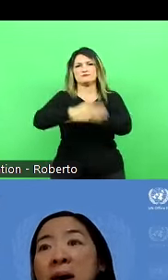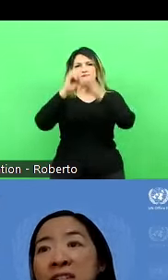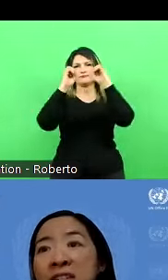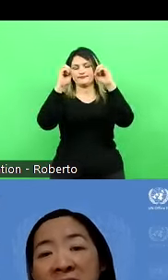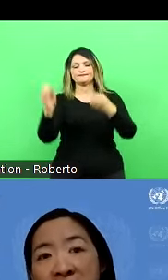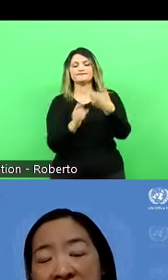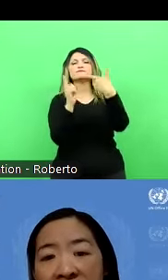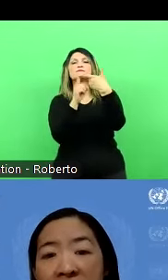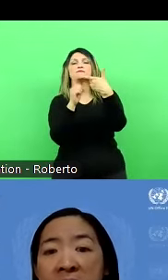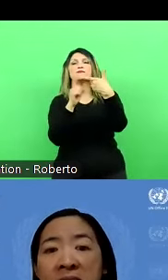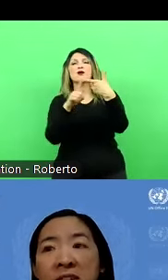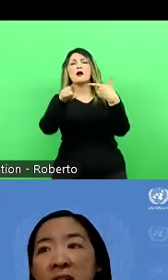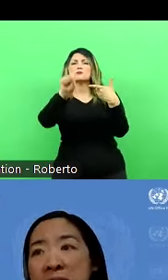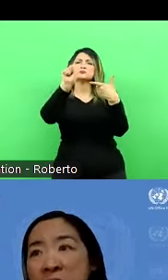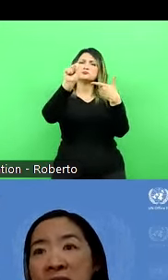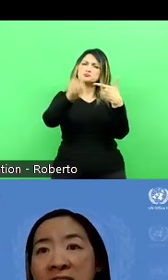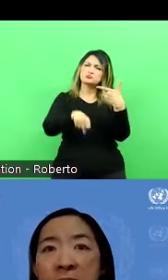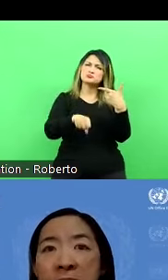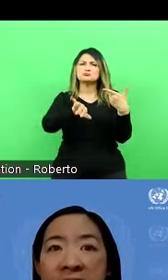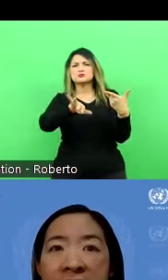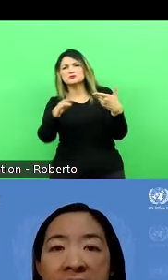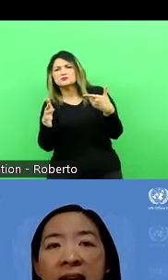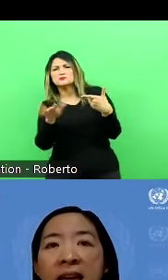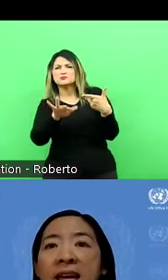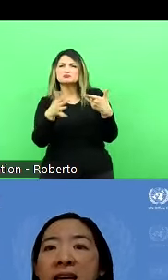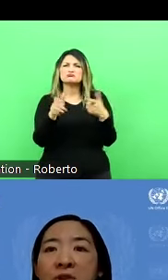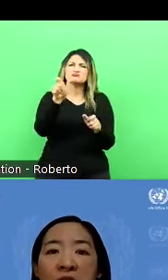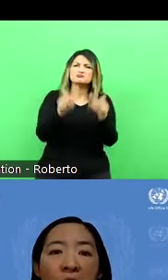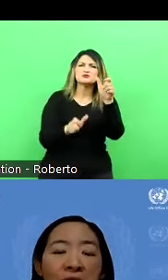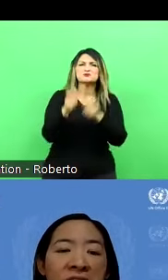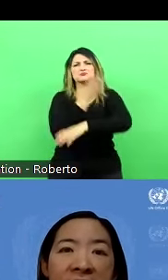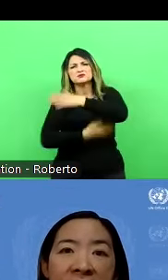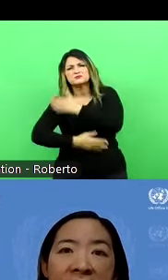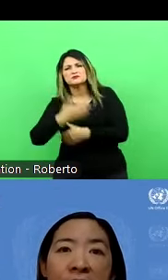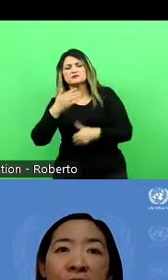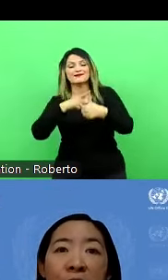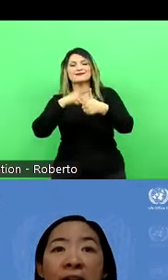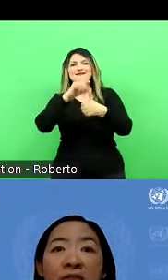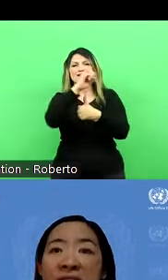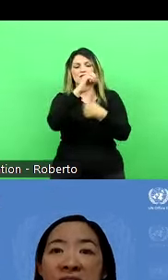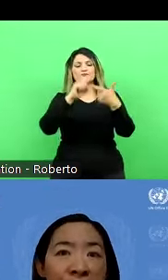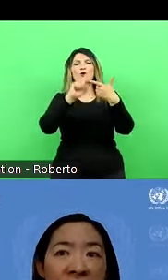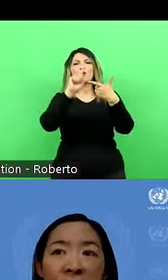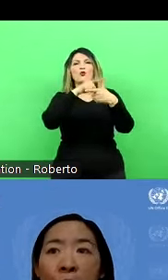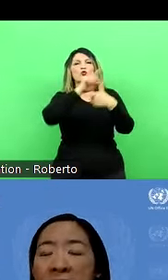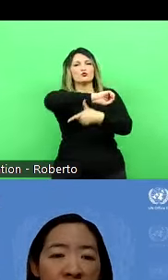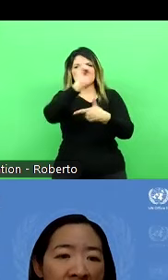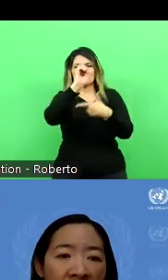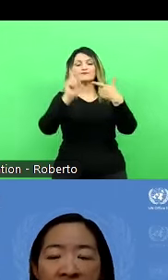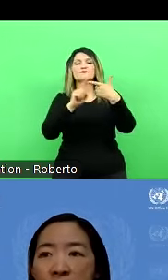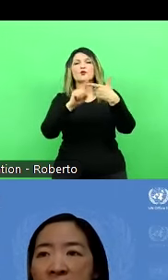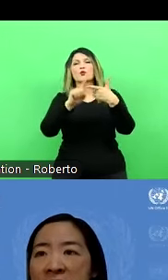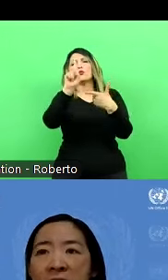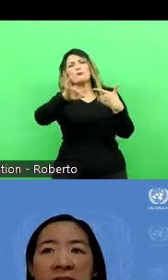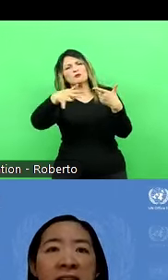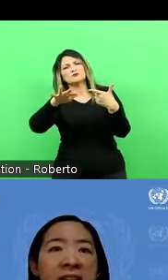only partially addressing some needs of the person with disabilities. You score 3 if you have realistic drill co-led by the